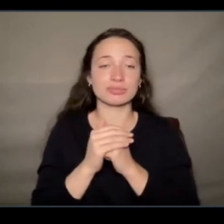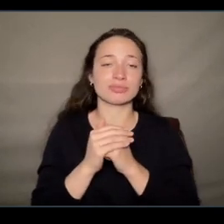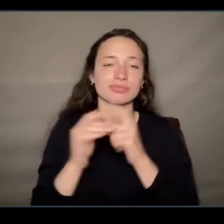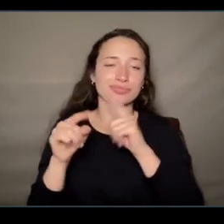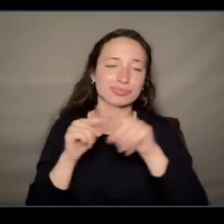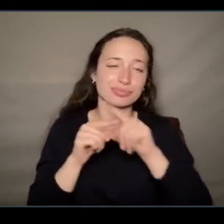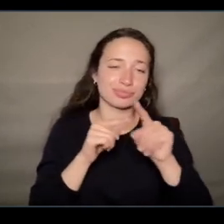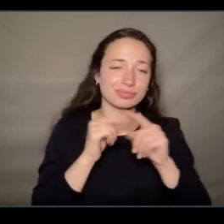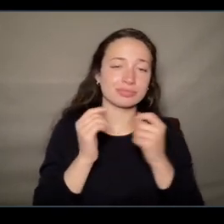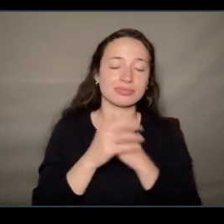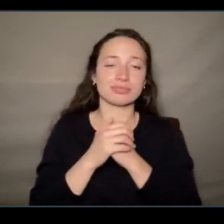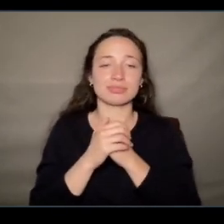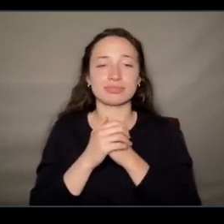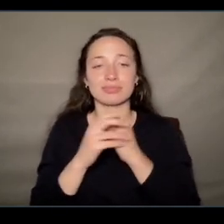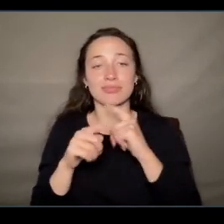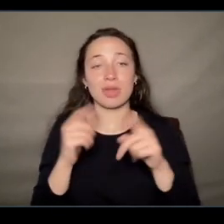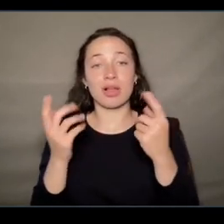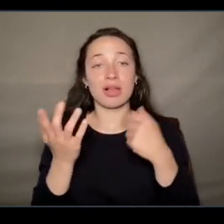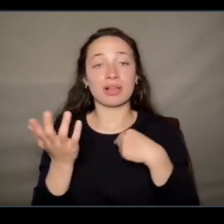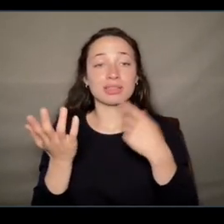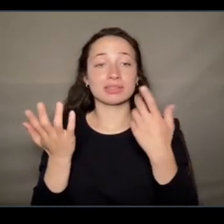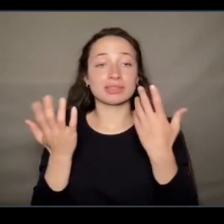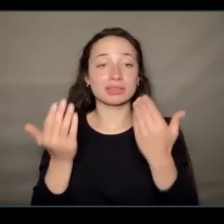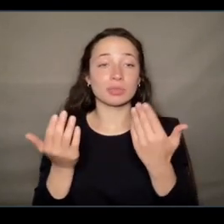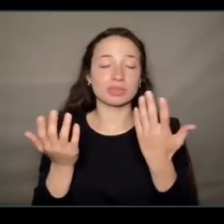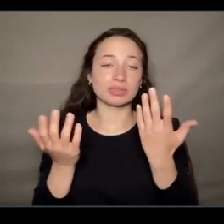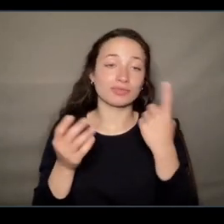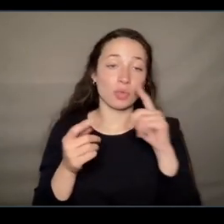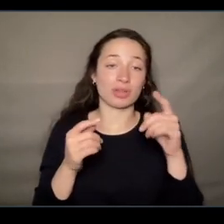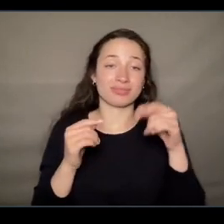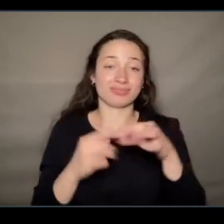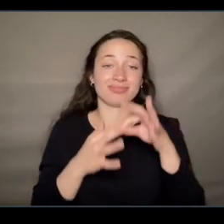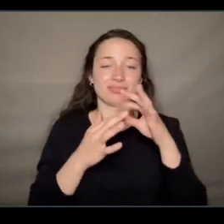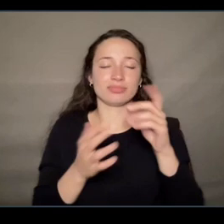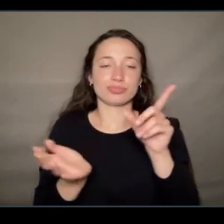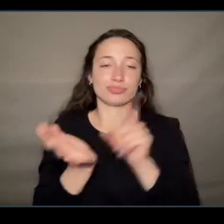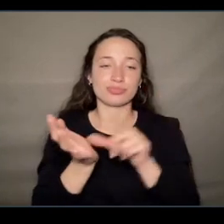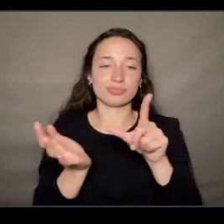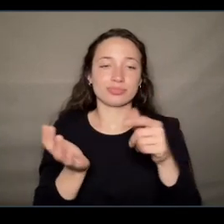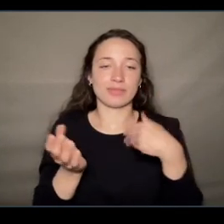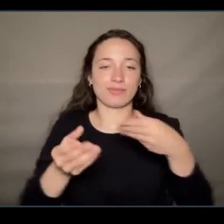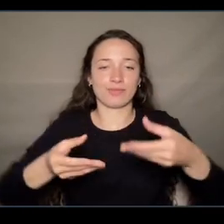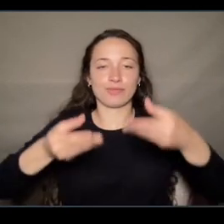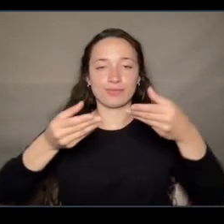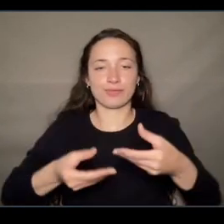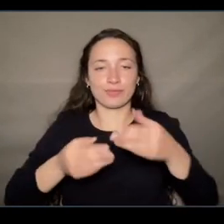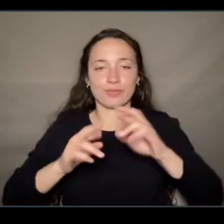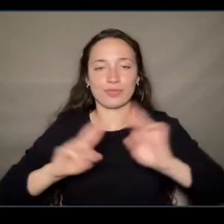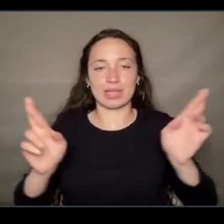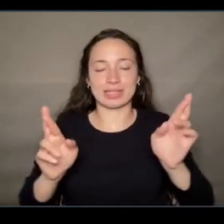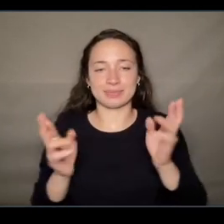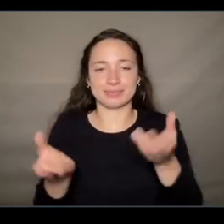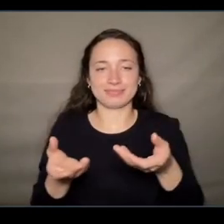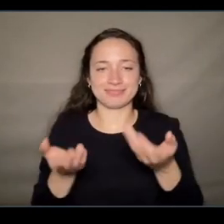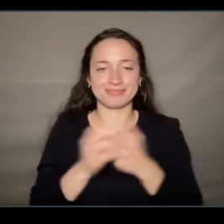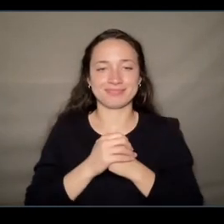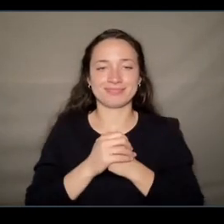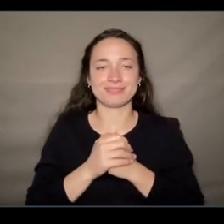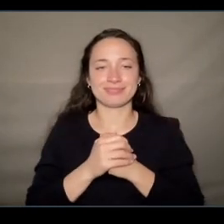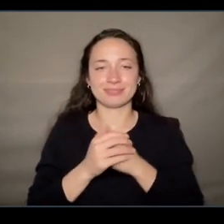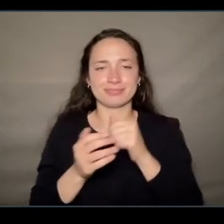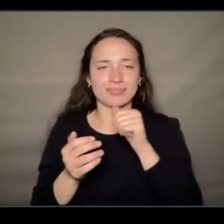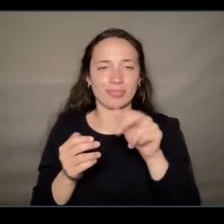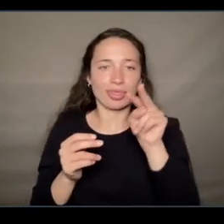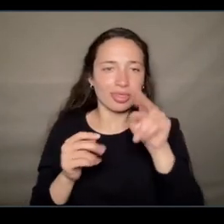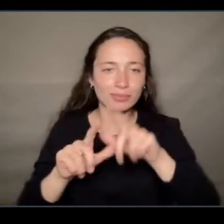different things. But what I did was just, for the occasion, just printed them out to have a stack at hand and